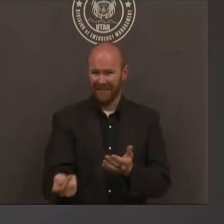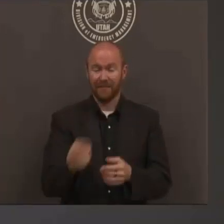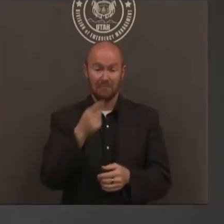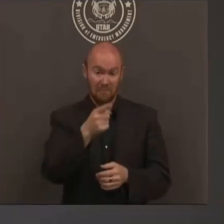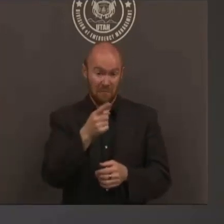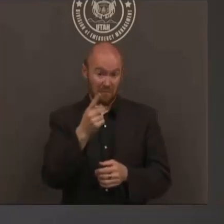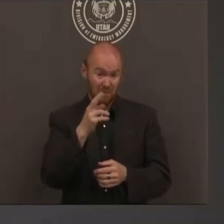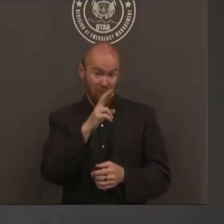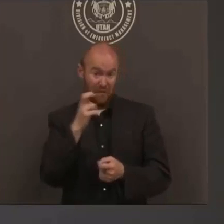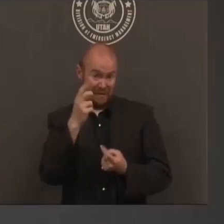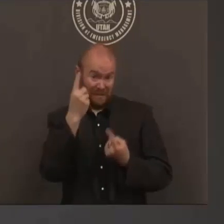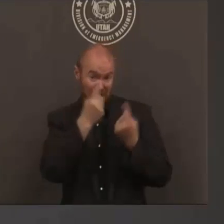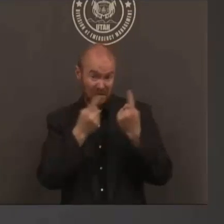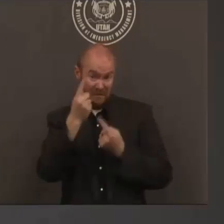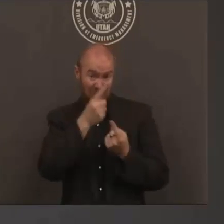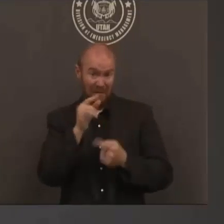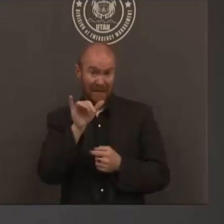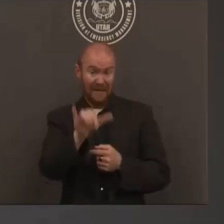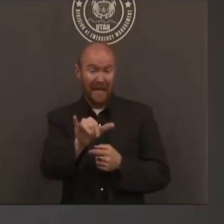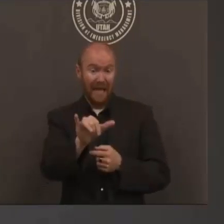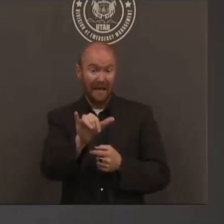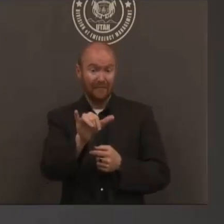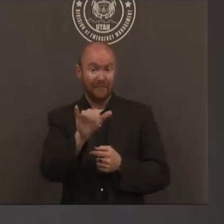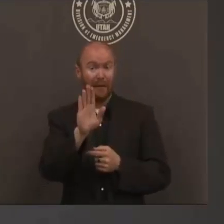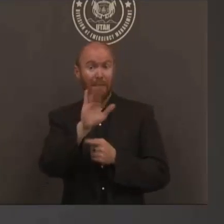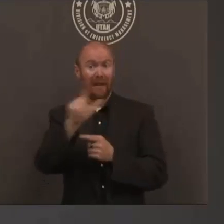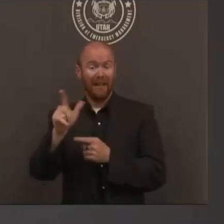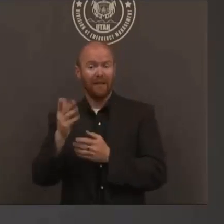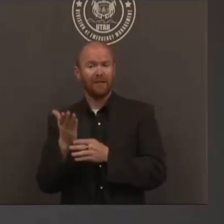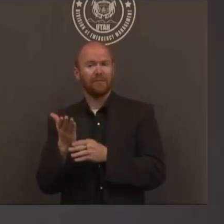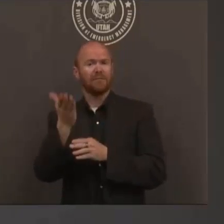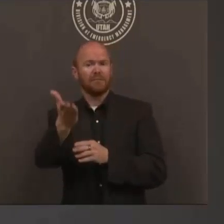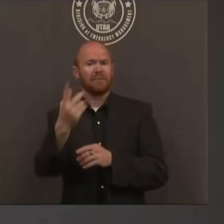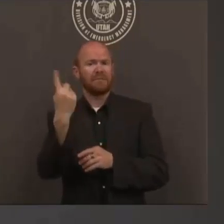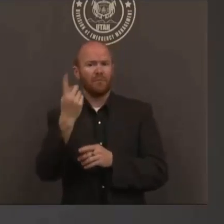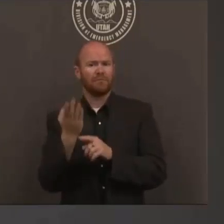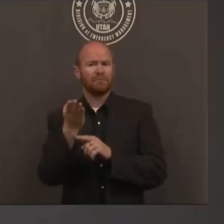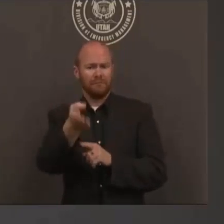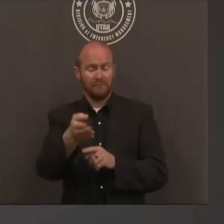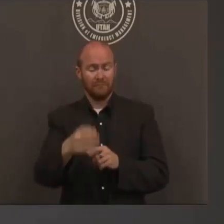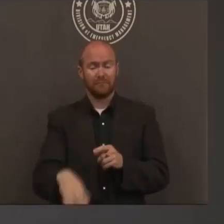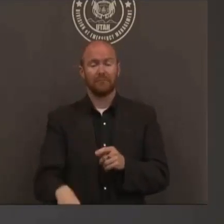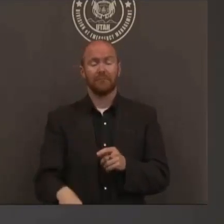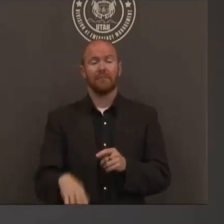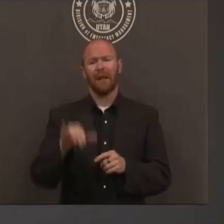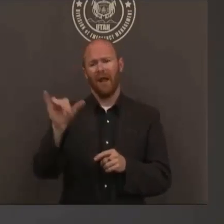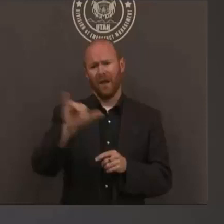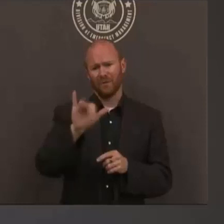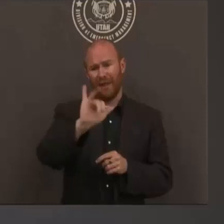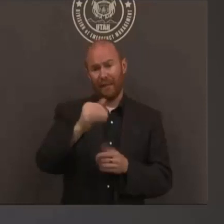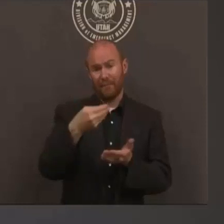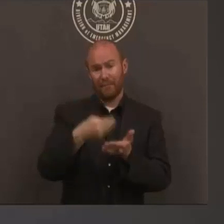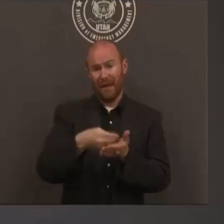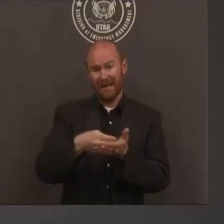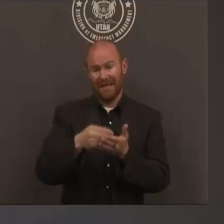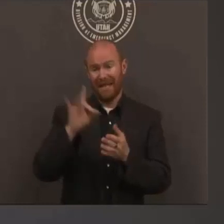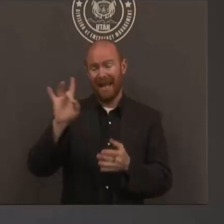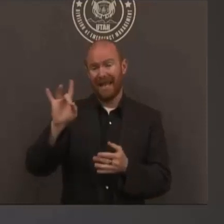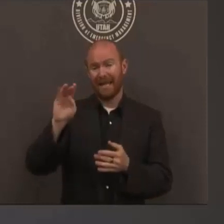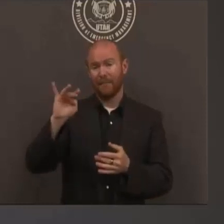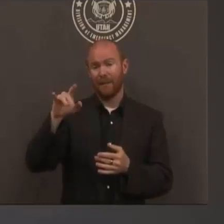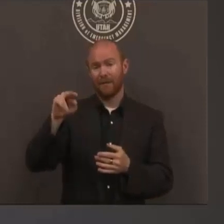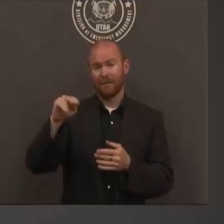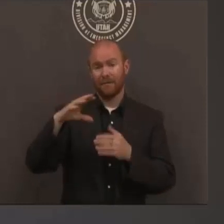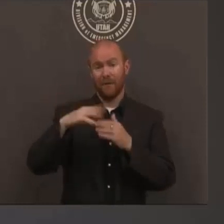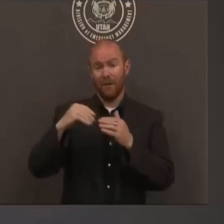to reconsider to add to that money? And also, is that money only being held for treatment purchases, or